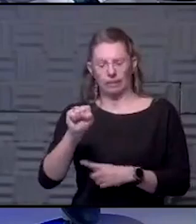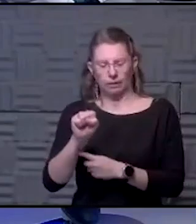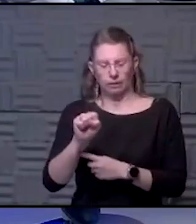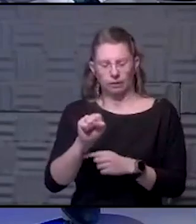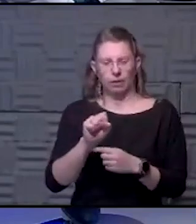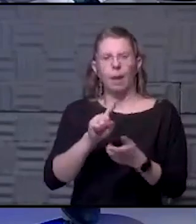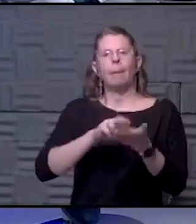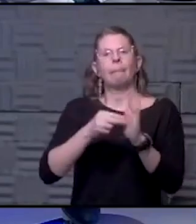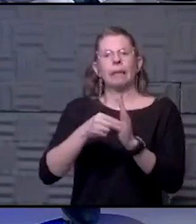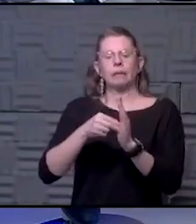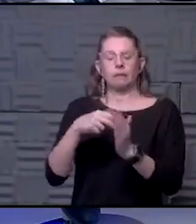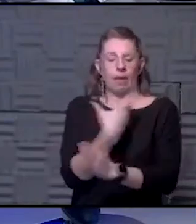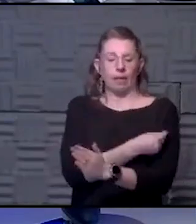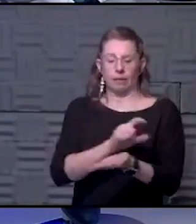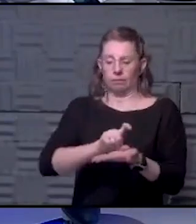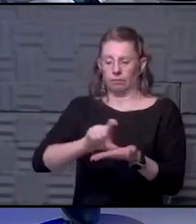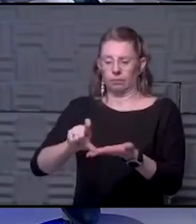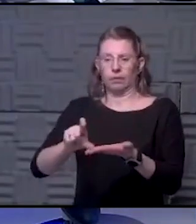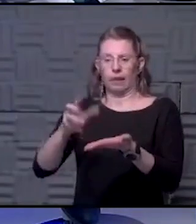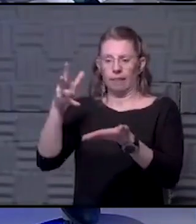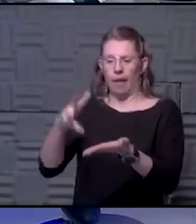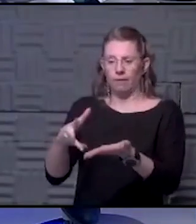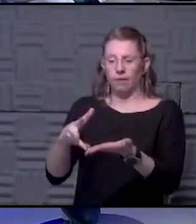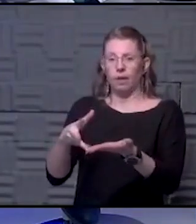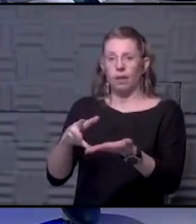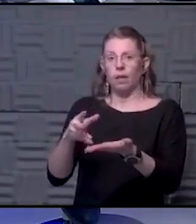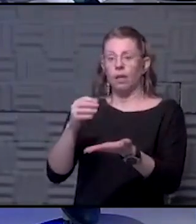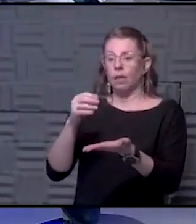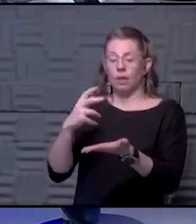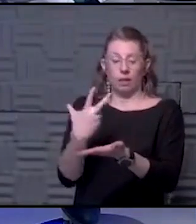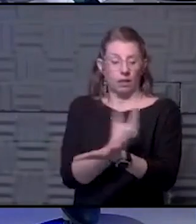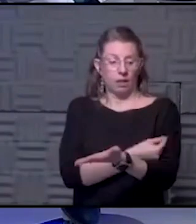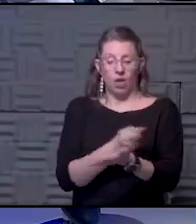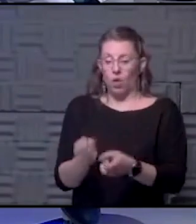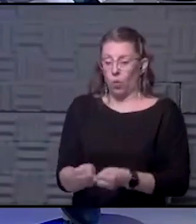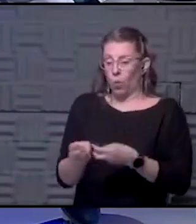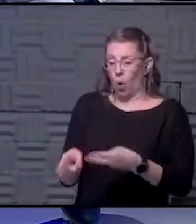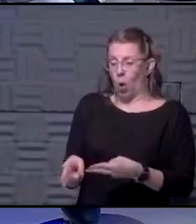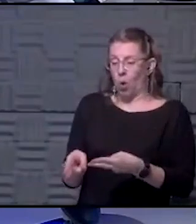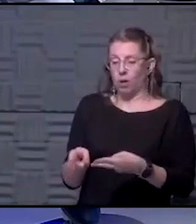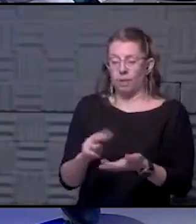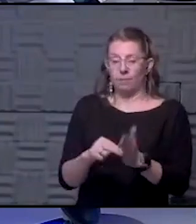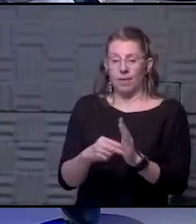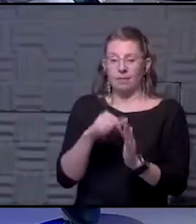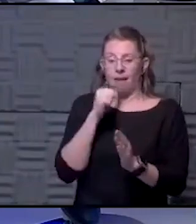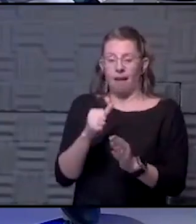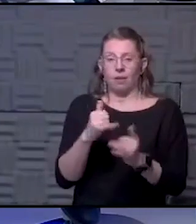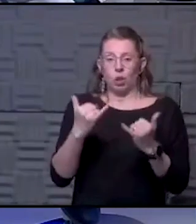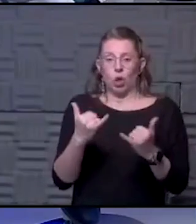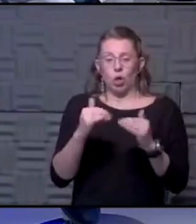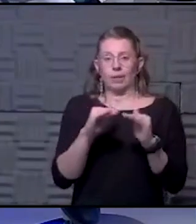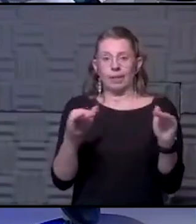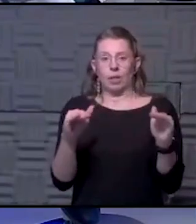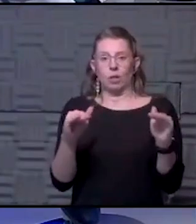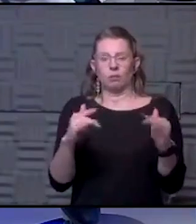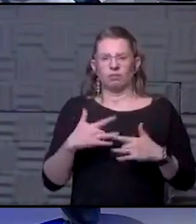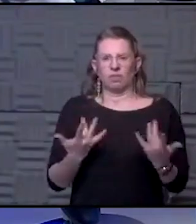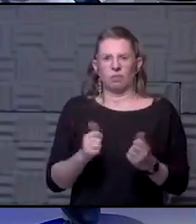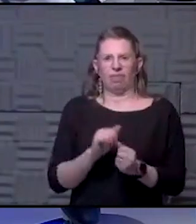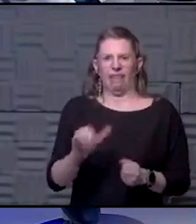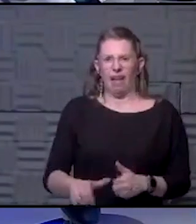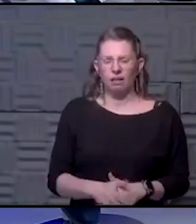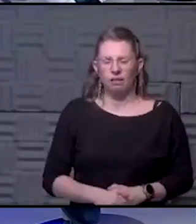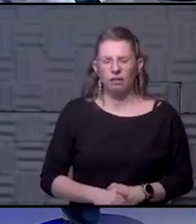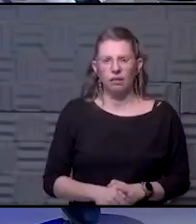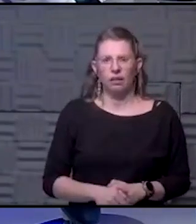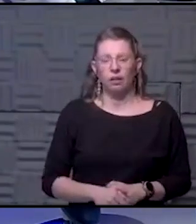leftover doses at the end of the day? I've heard they are thrown out rather than given to someone who is not in the current tier. What's up with that? Okay, so I can